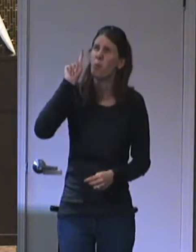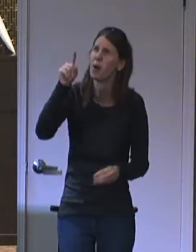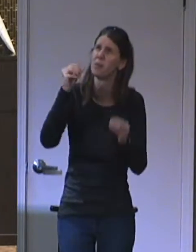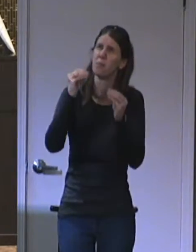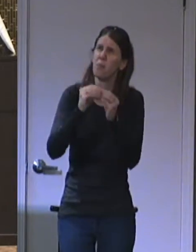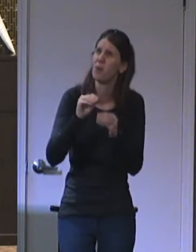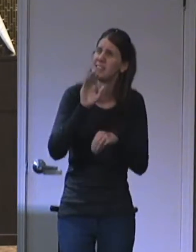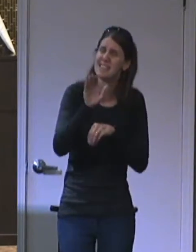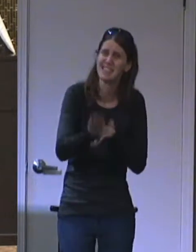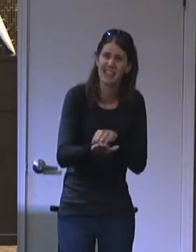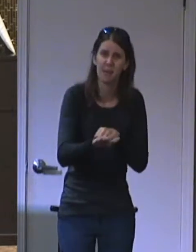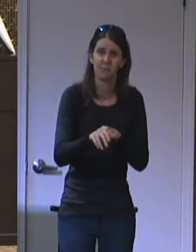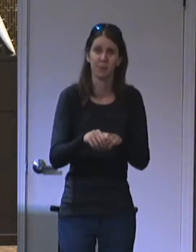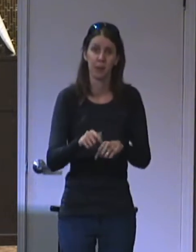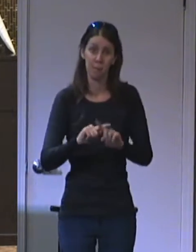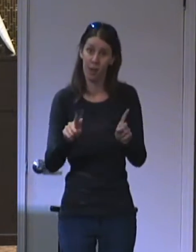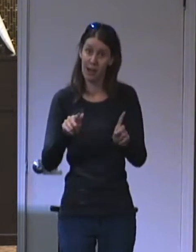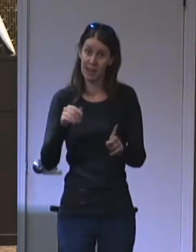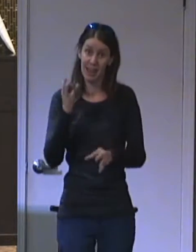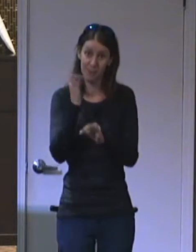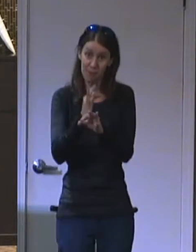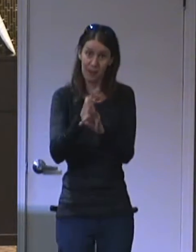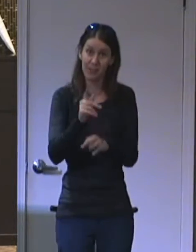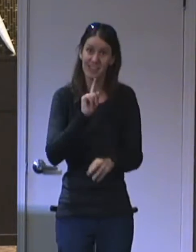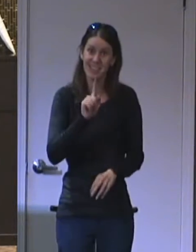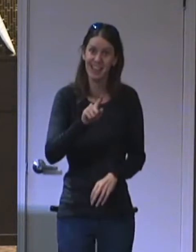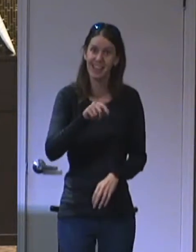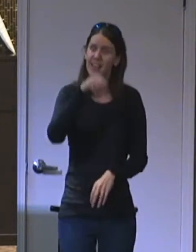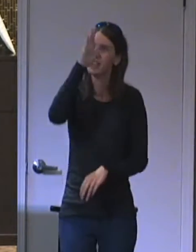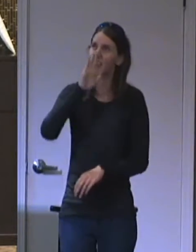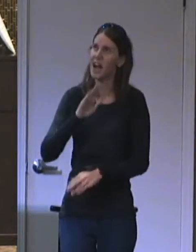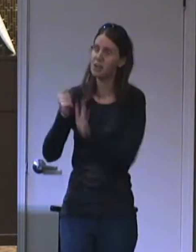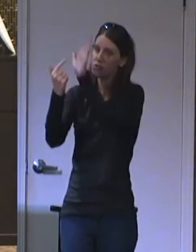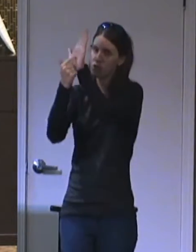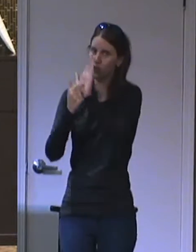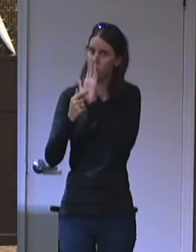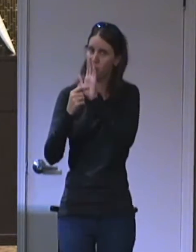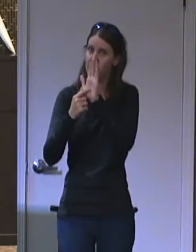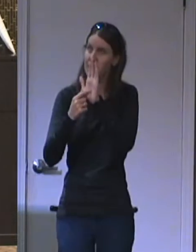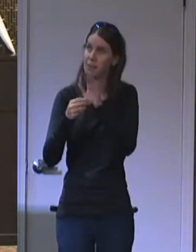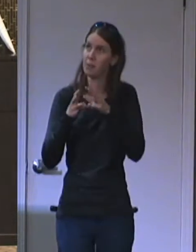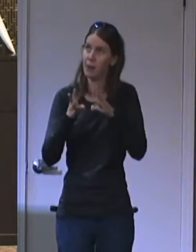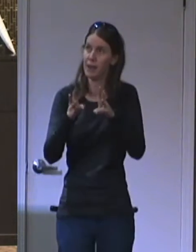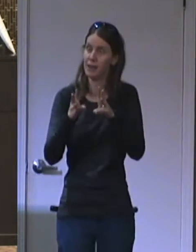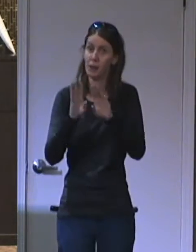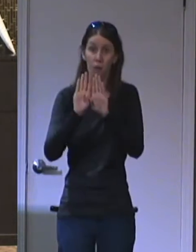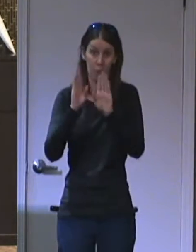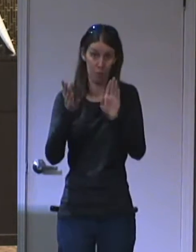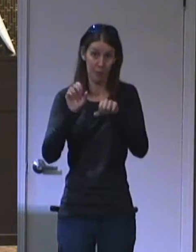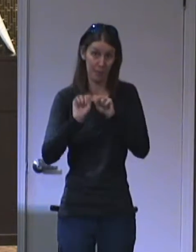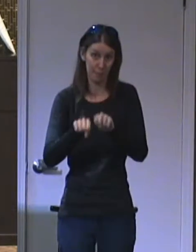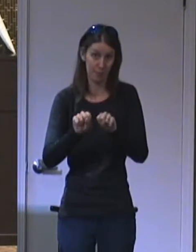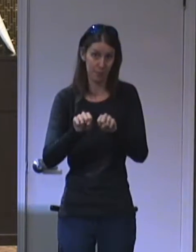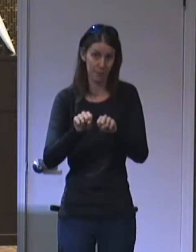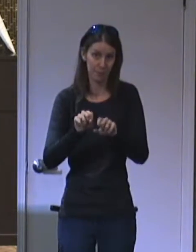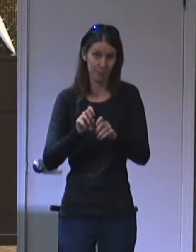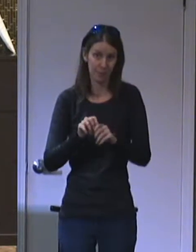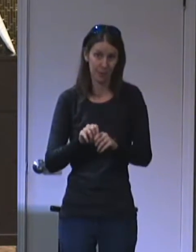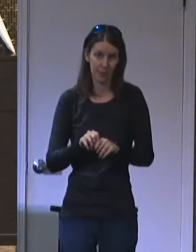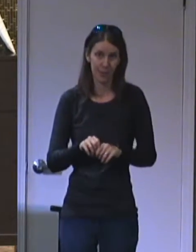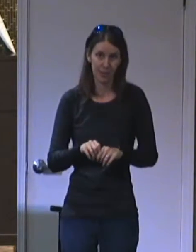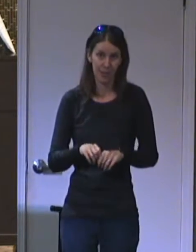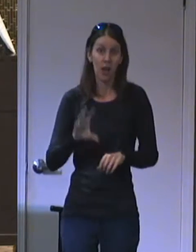yet. But if we are faithful to say, God, show me the way and open the door,